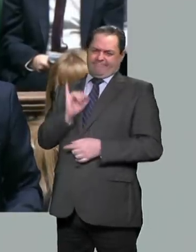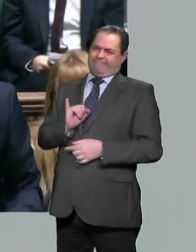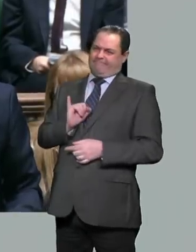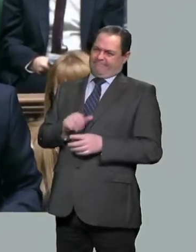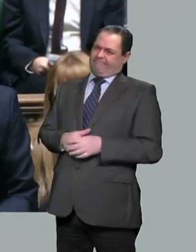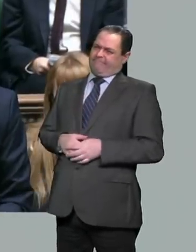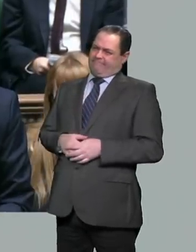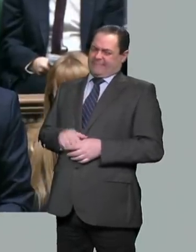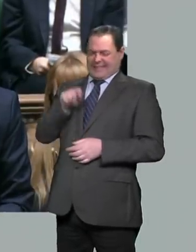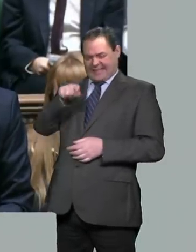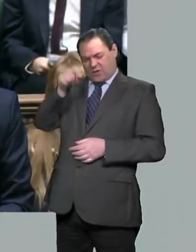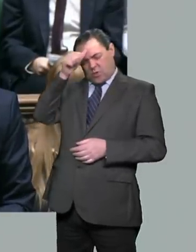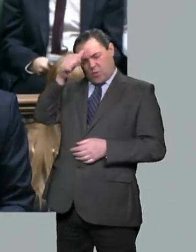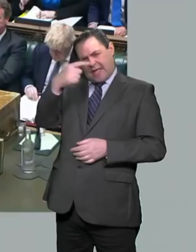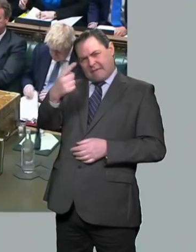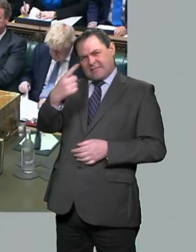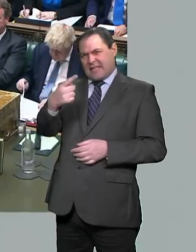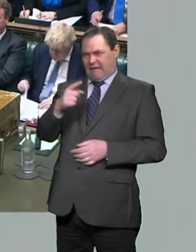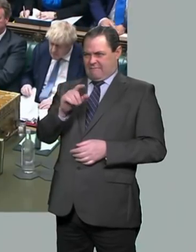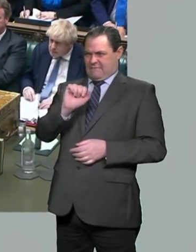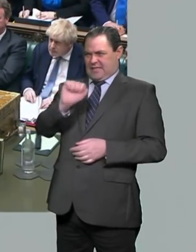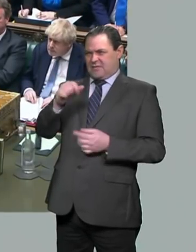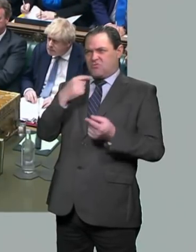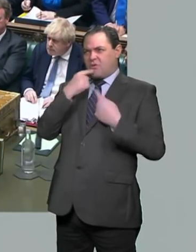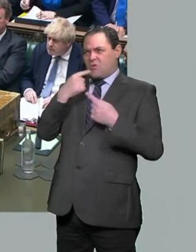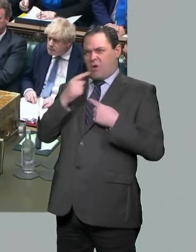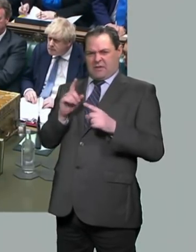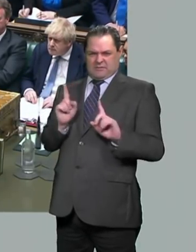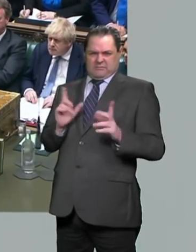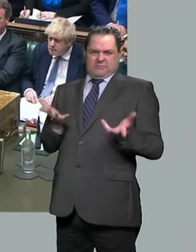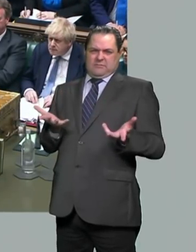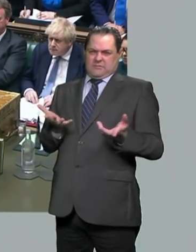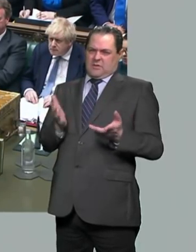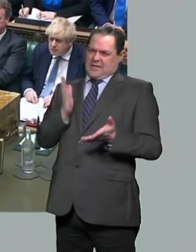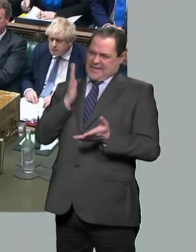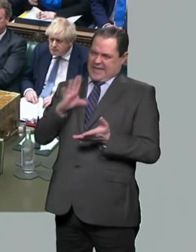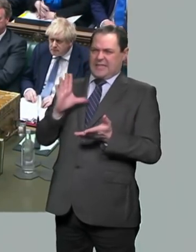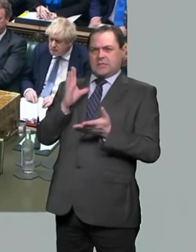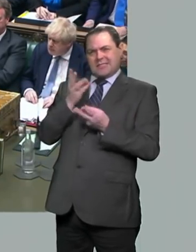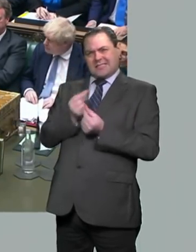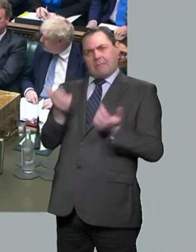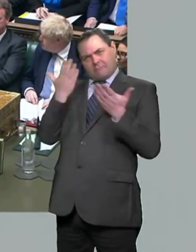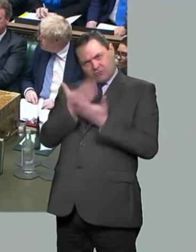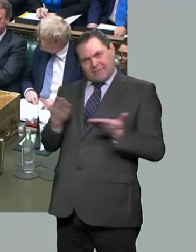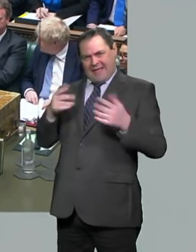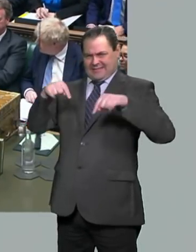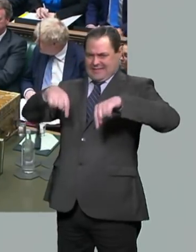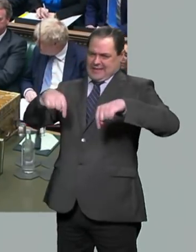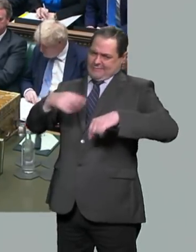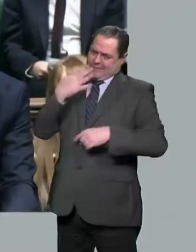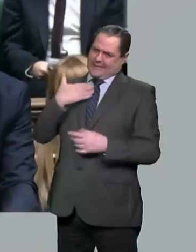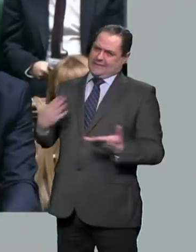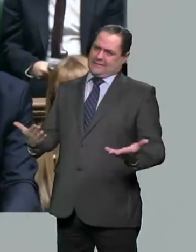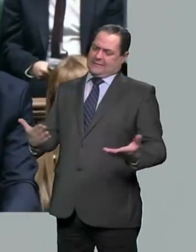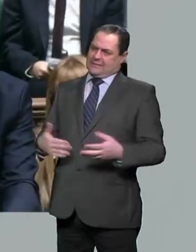knows exactly what he is doing. It's time to restore some dignity. Mr.